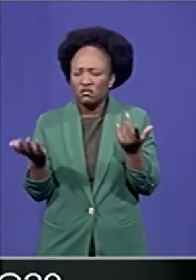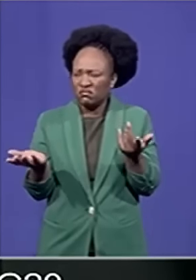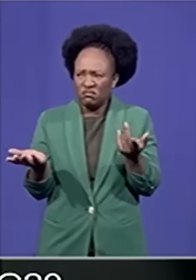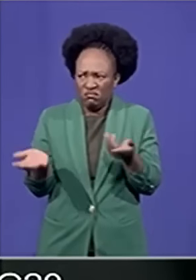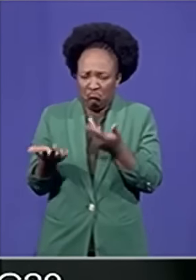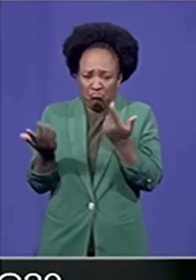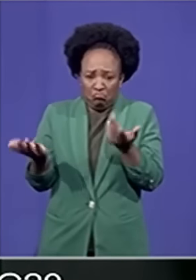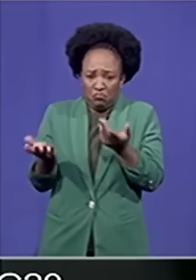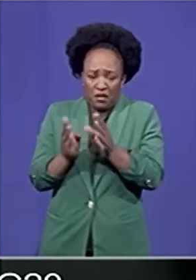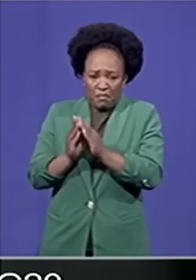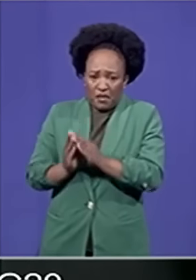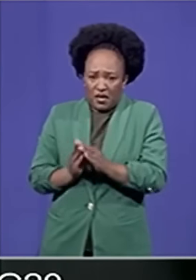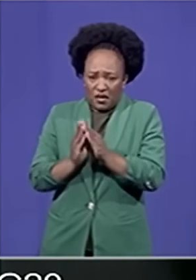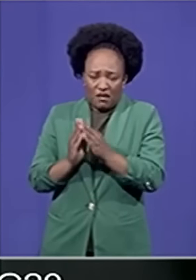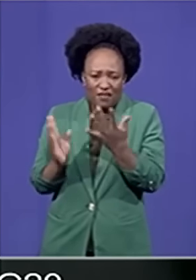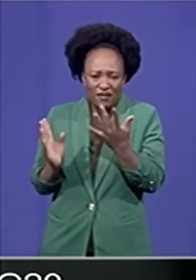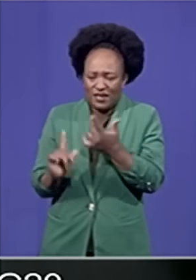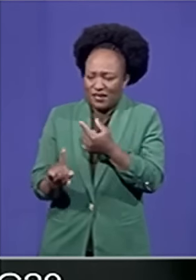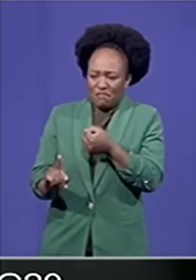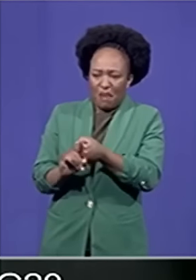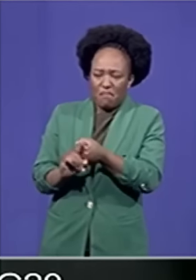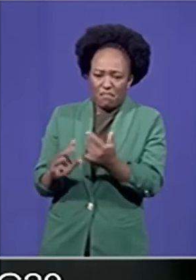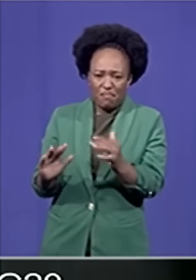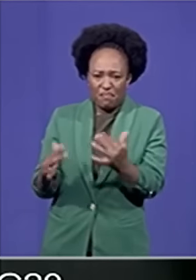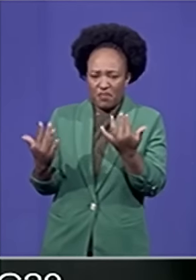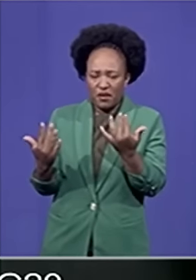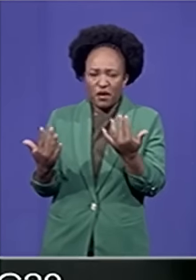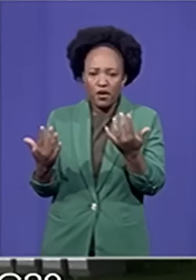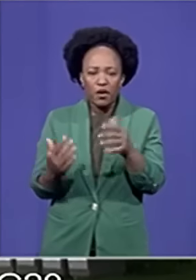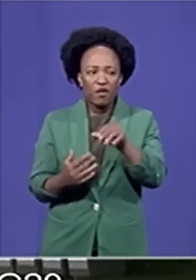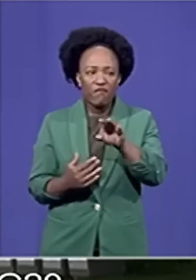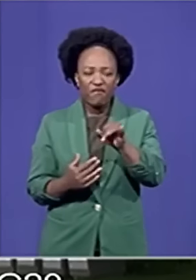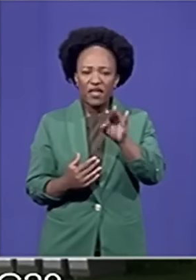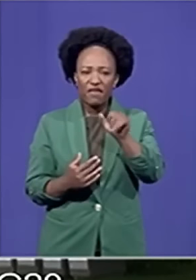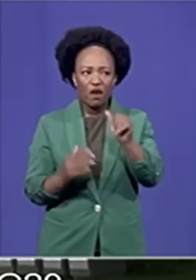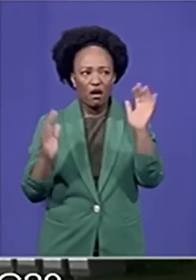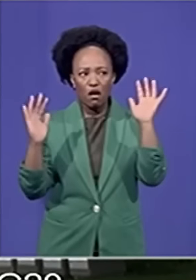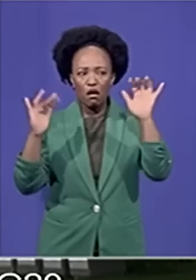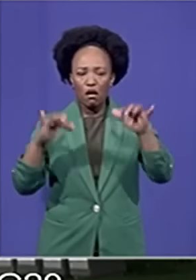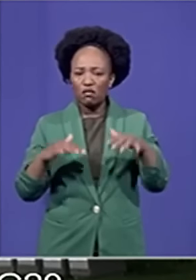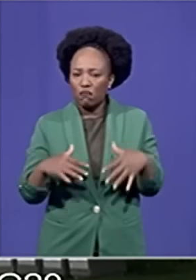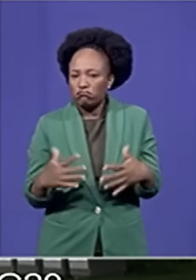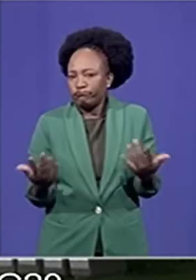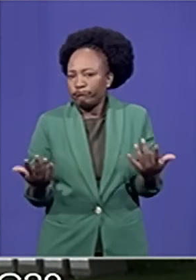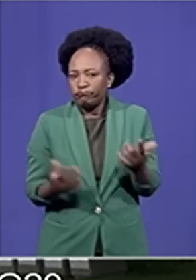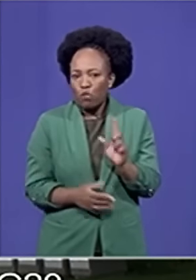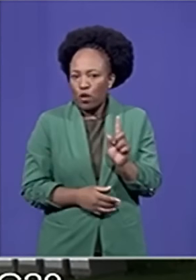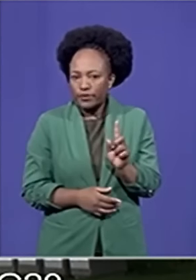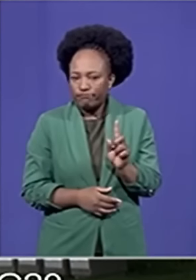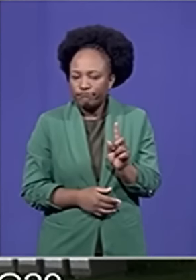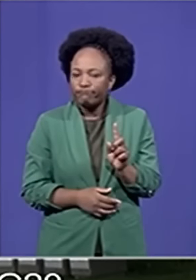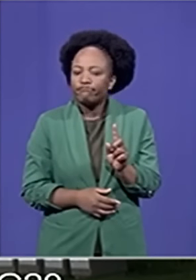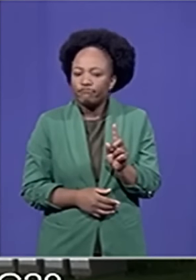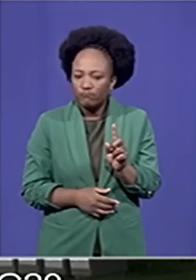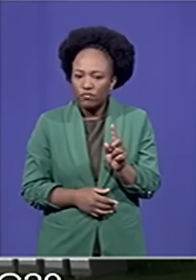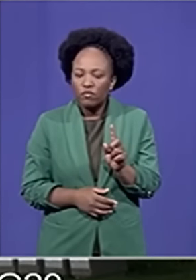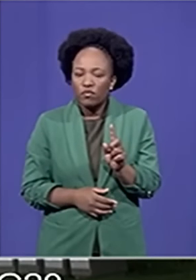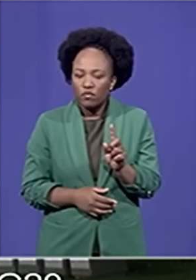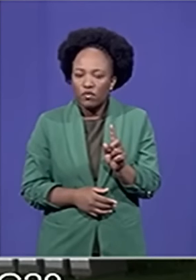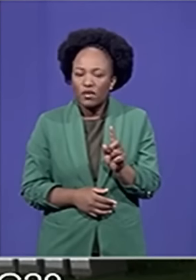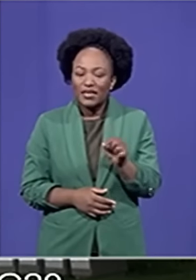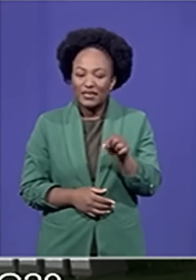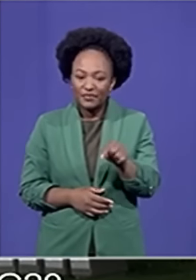hore hona le papang kapo fela hore bona fela hore FIFA e tlile, so what? So ntho e ke nana gore re nahane re